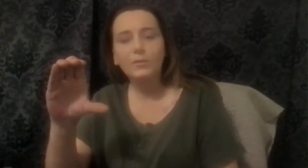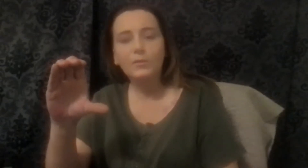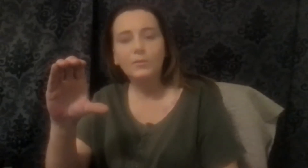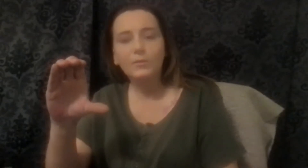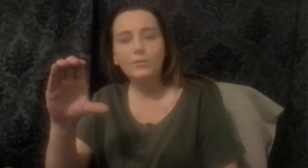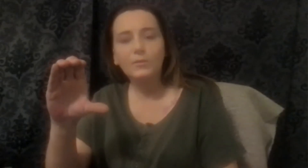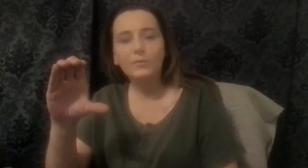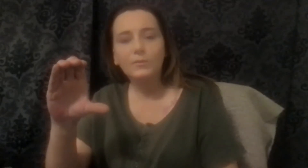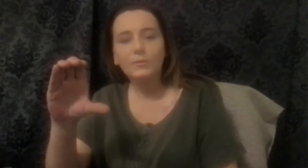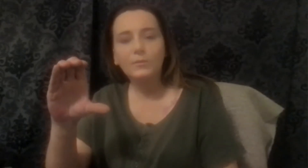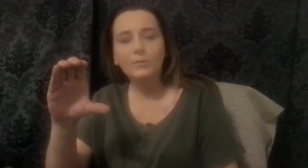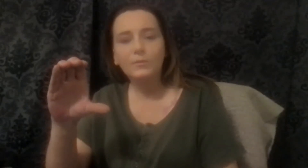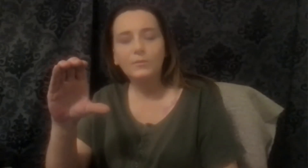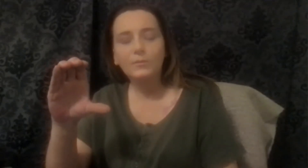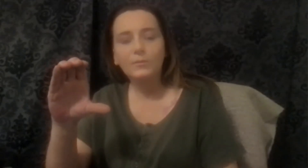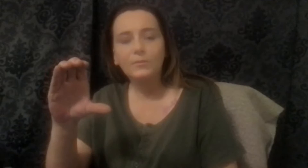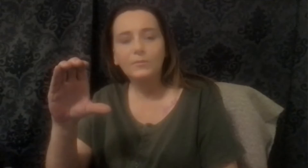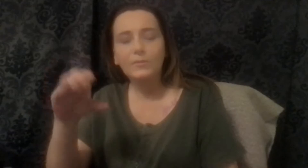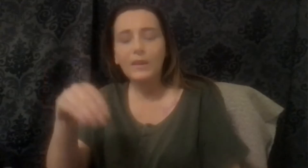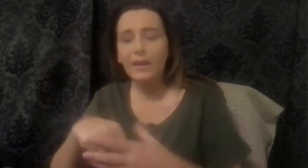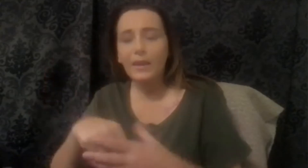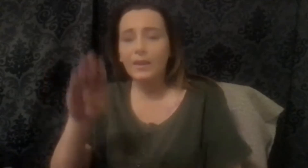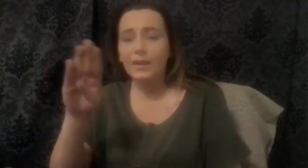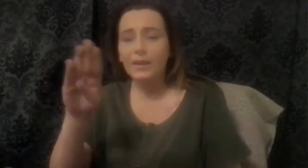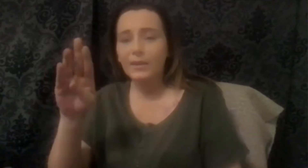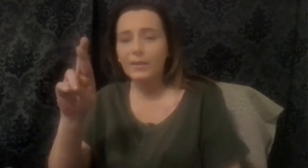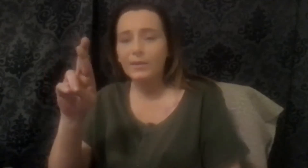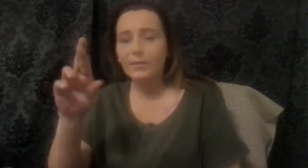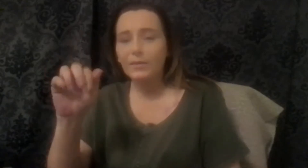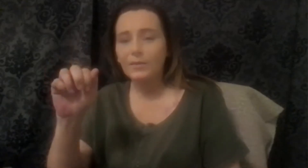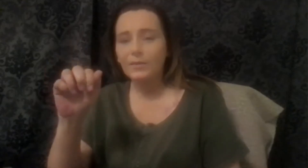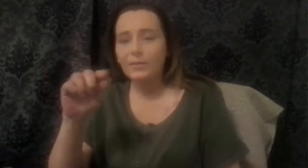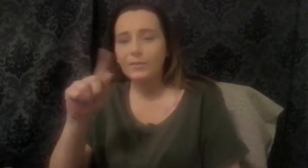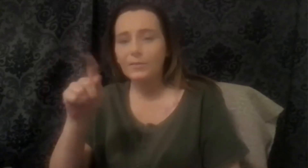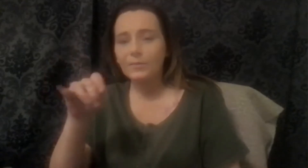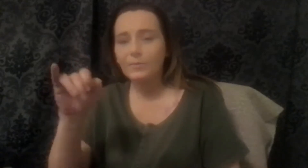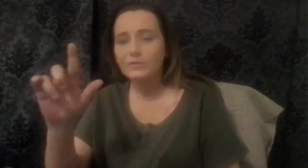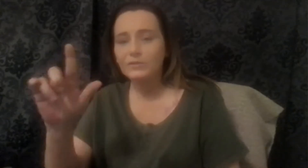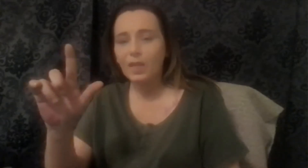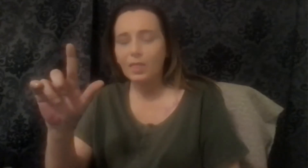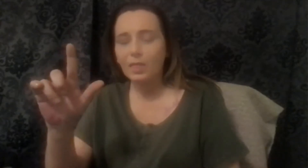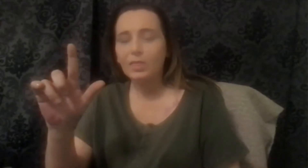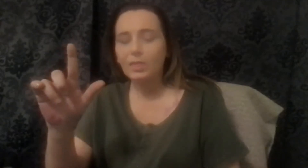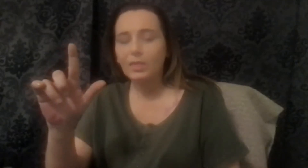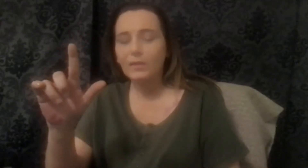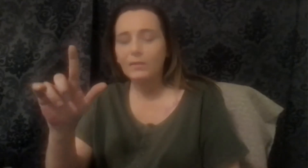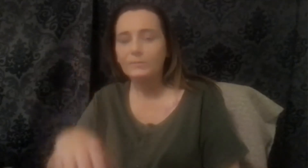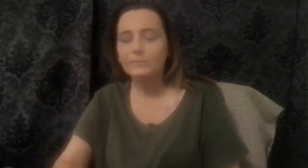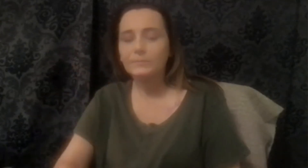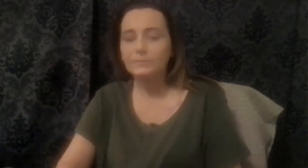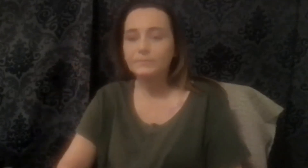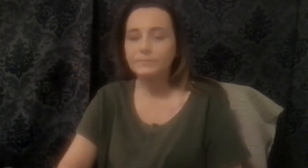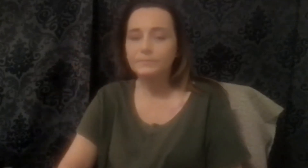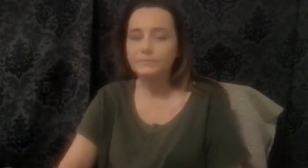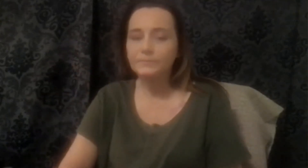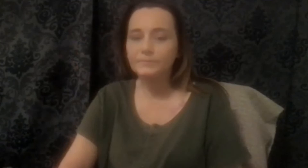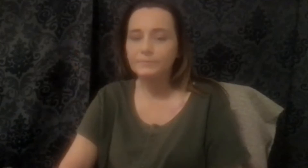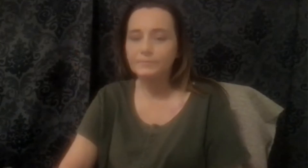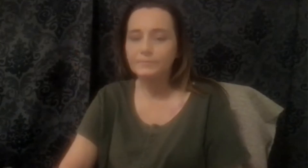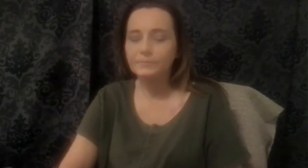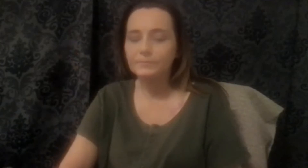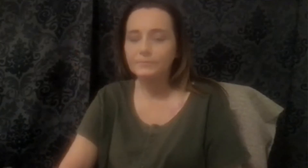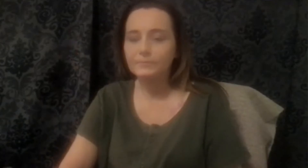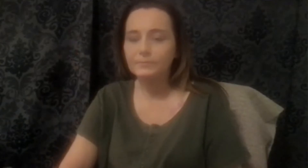You know, in Brazil, the majority addicts, the